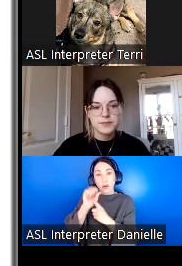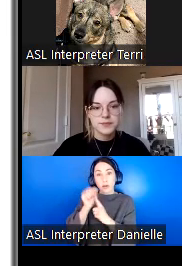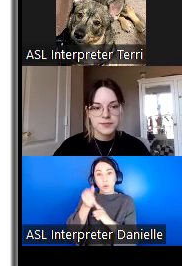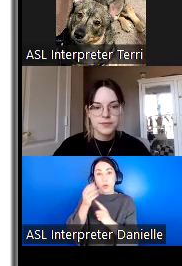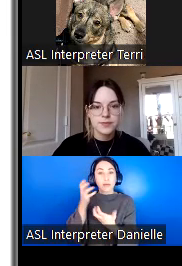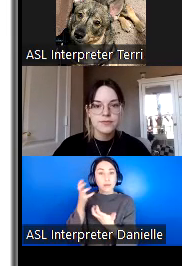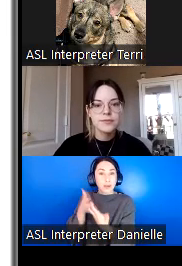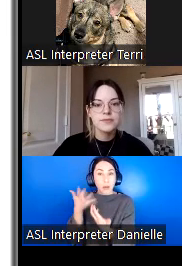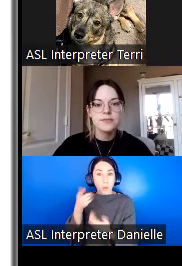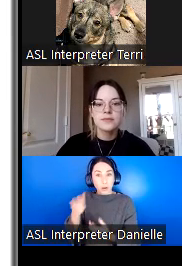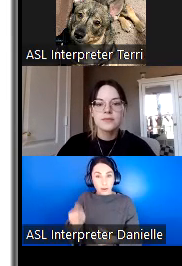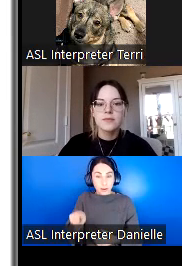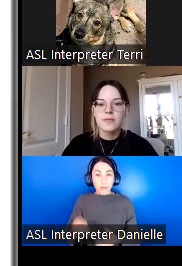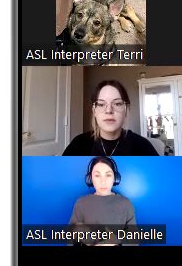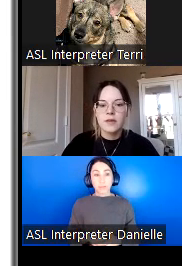needs.